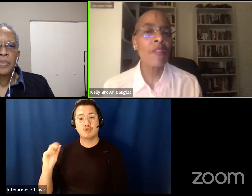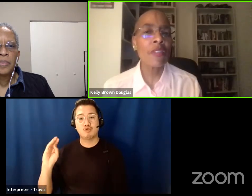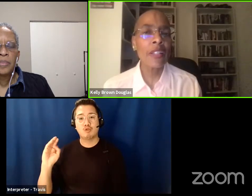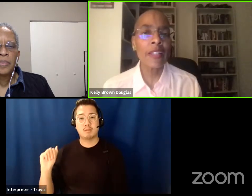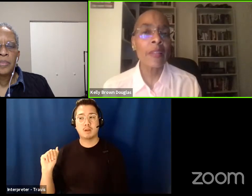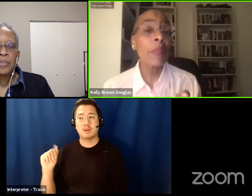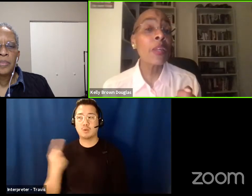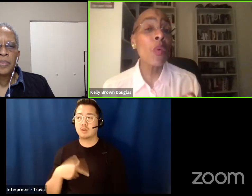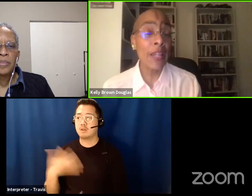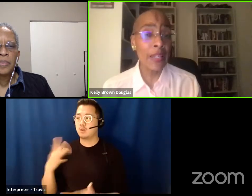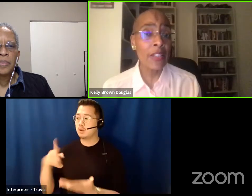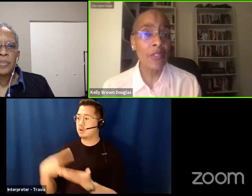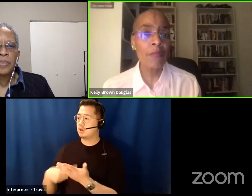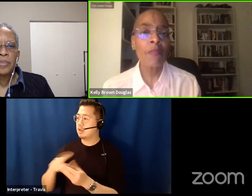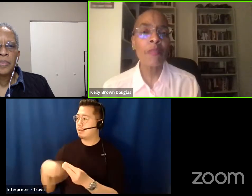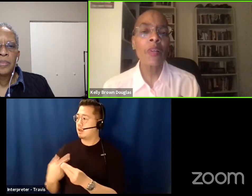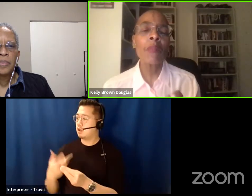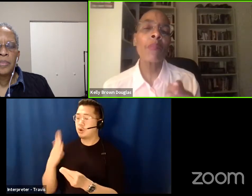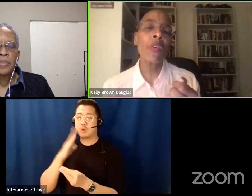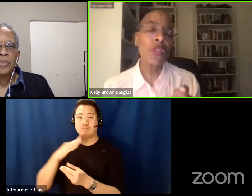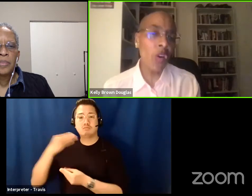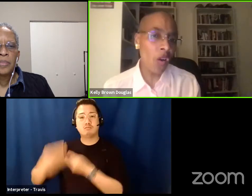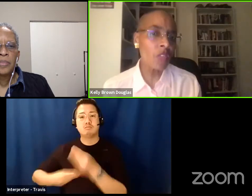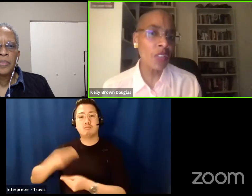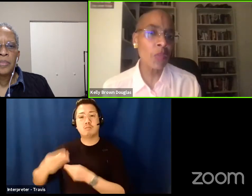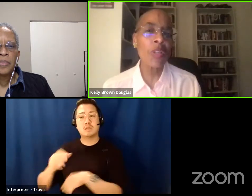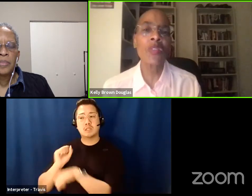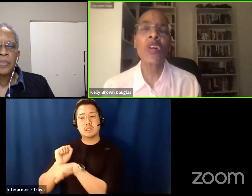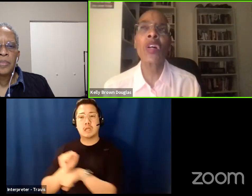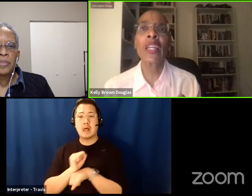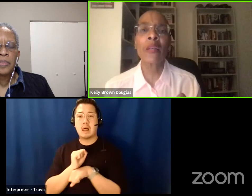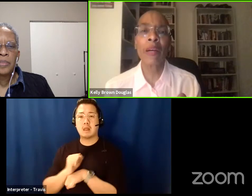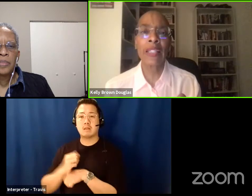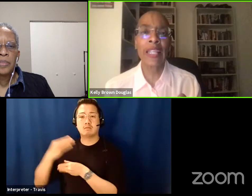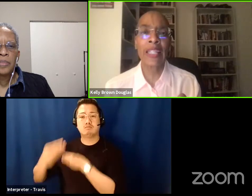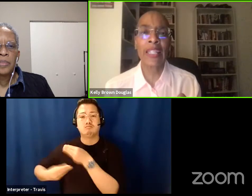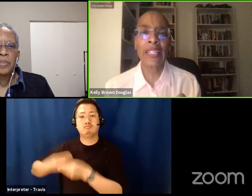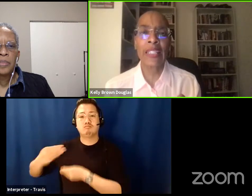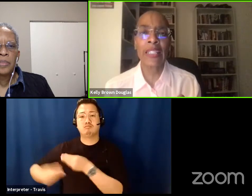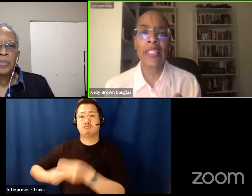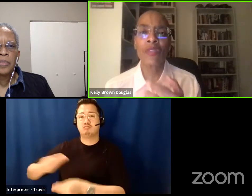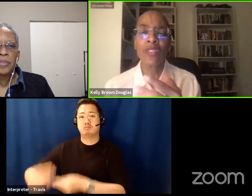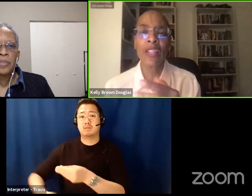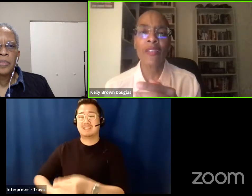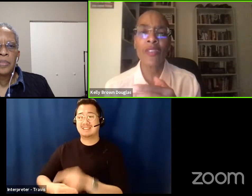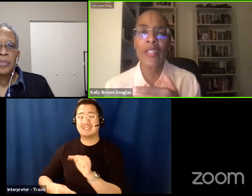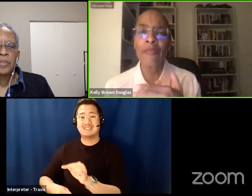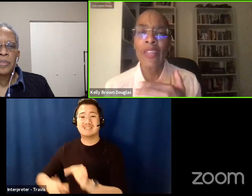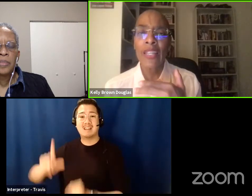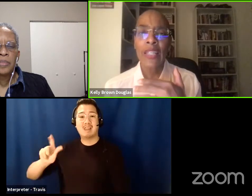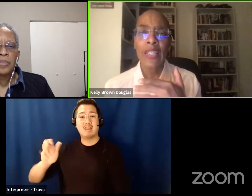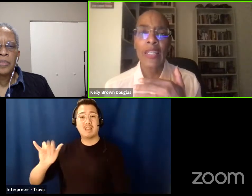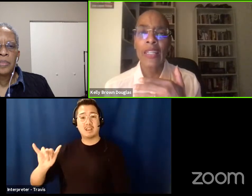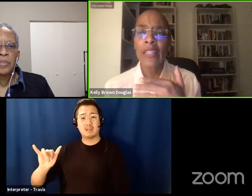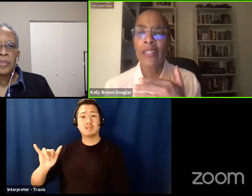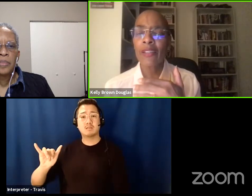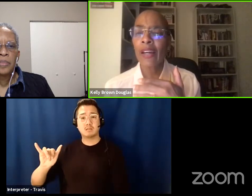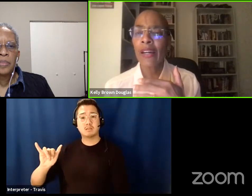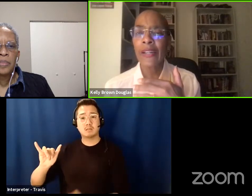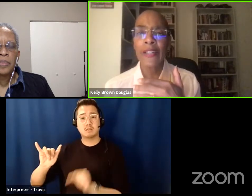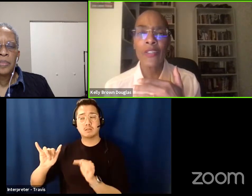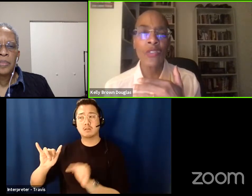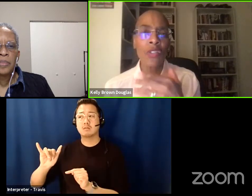is slavery in many ways. Most often we are talking about that legacy of slavery